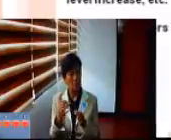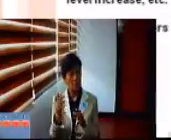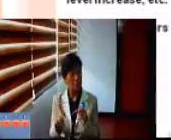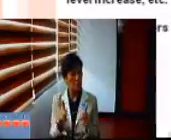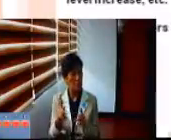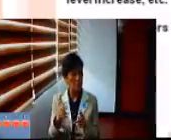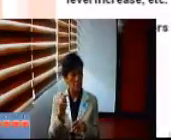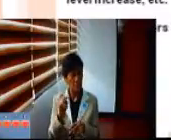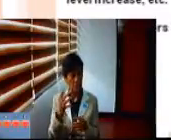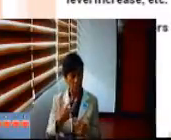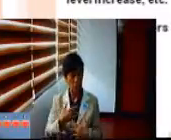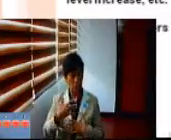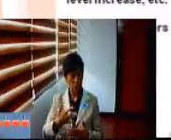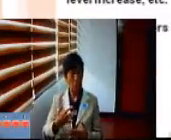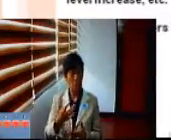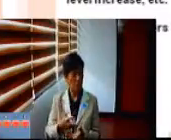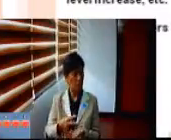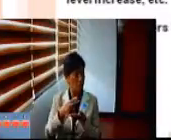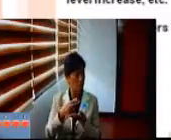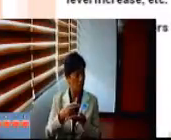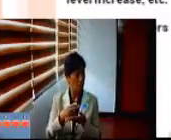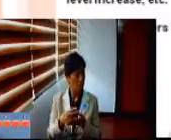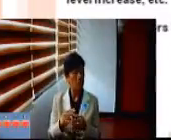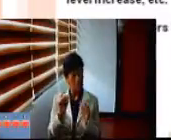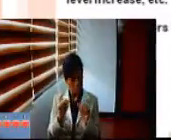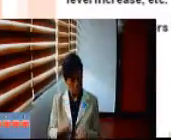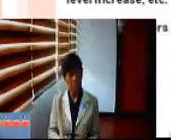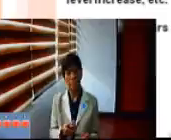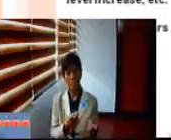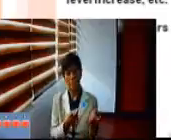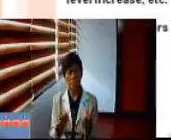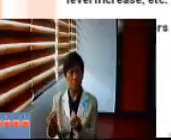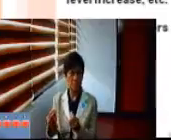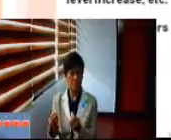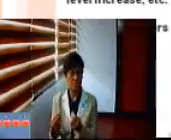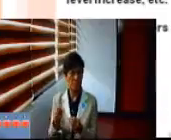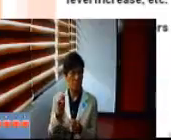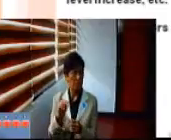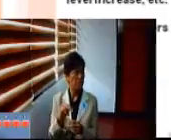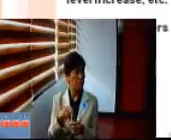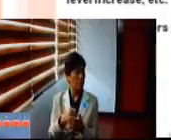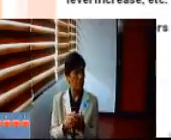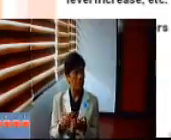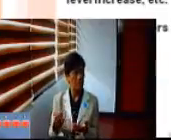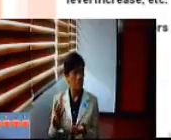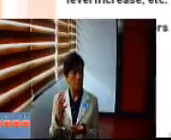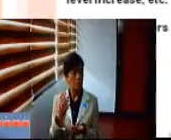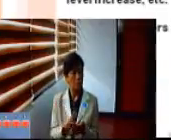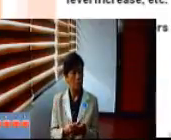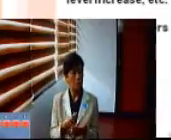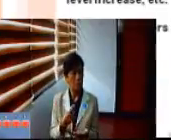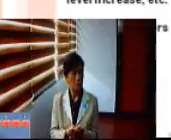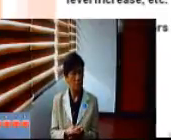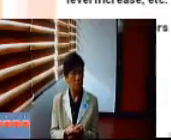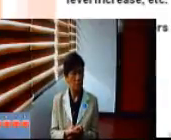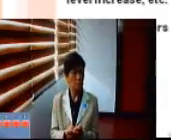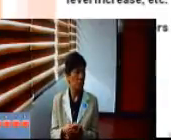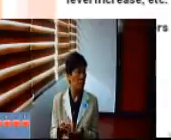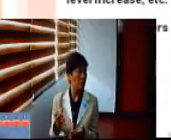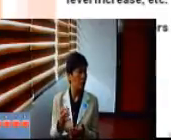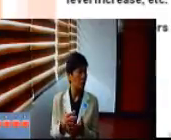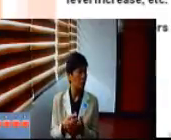guess I think it's doable. We need some more investments, but I think one thing